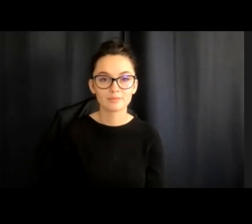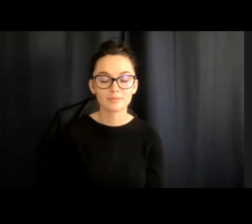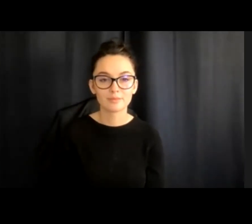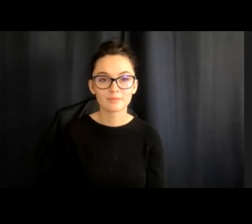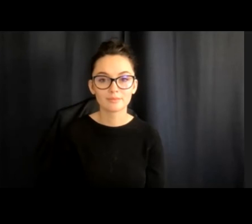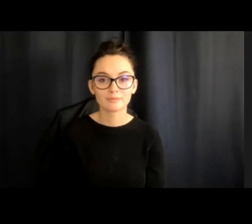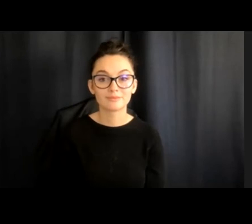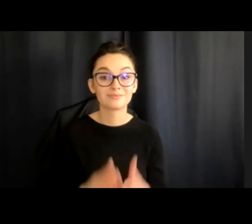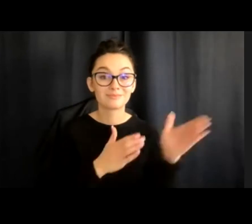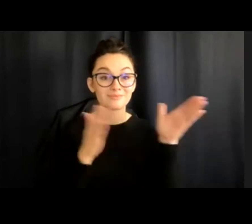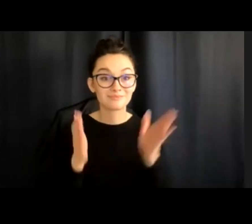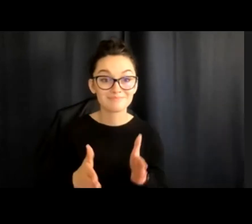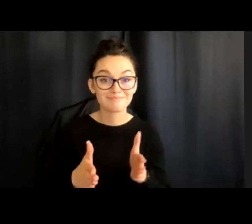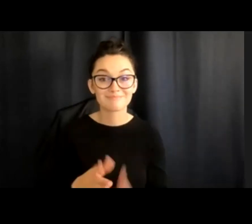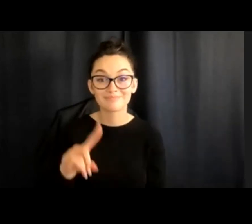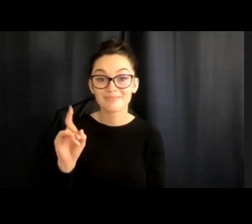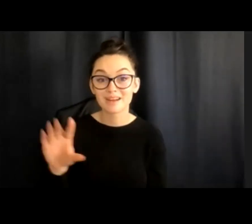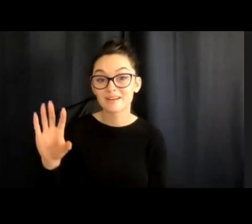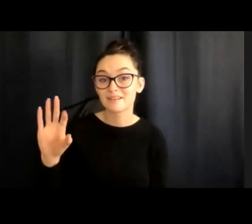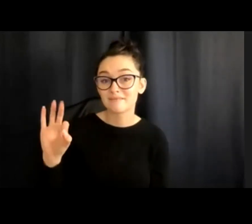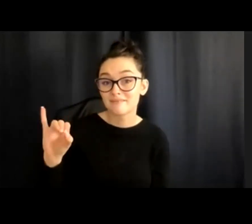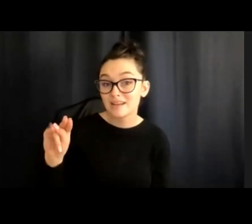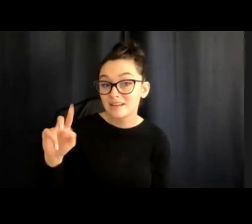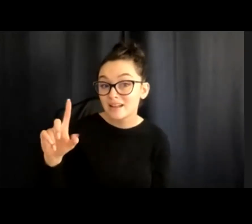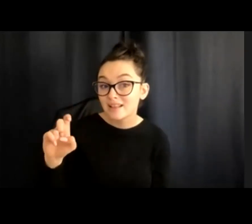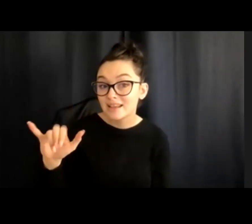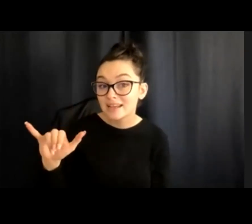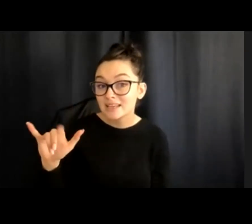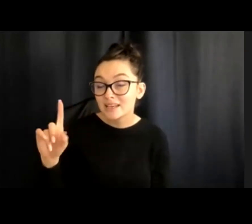Next question. Finley.